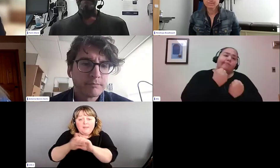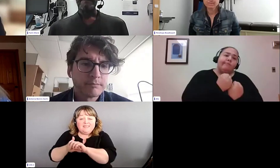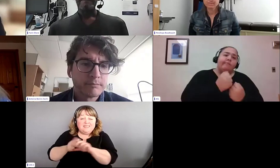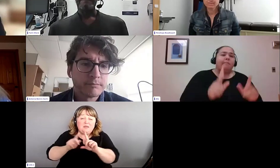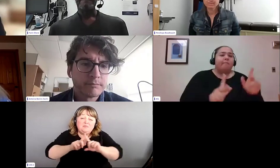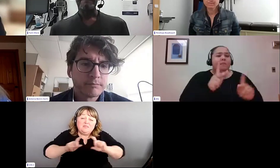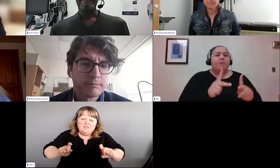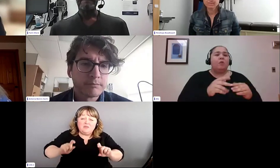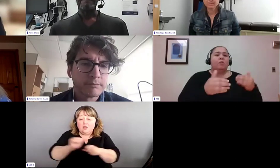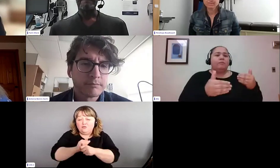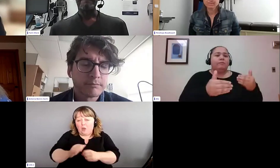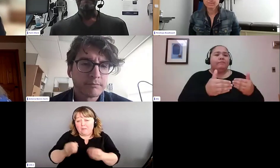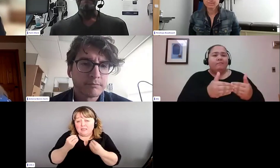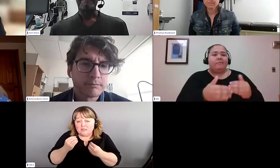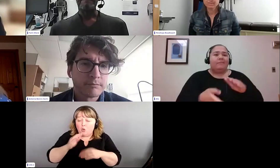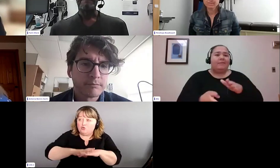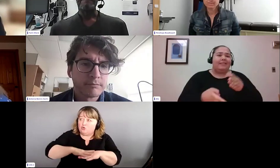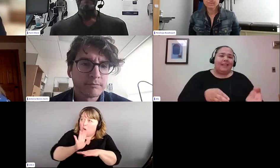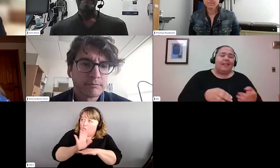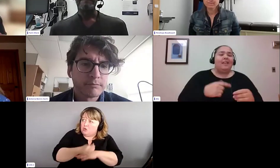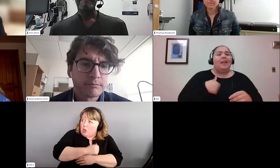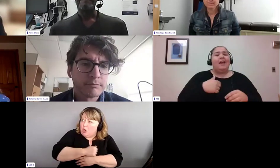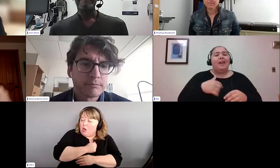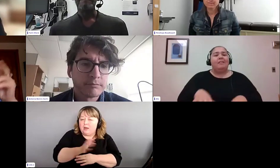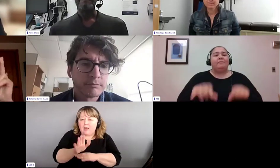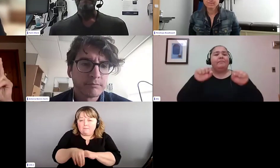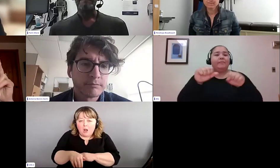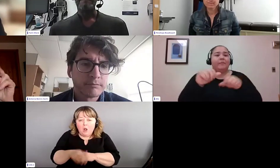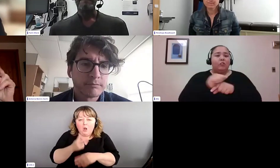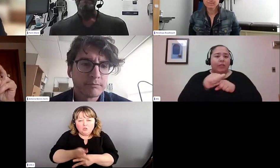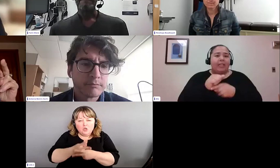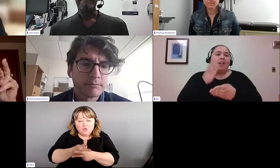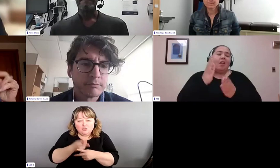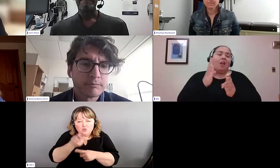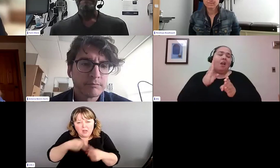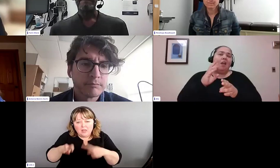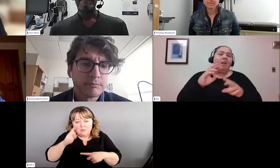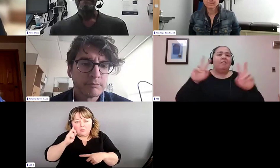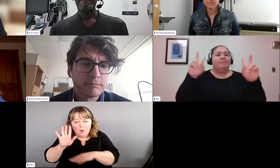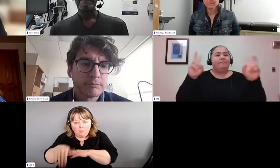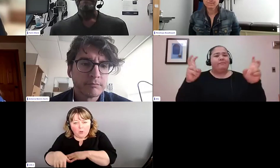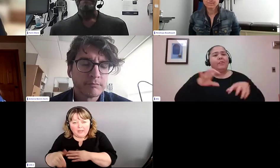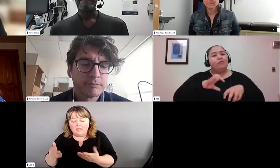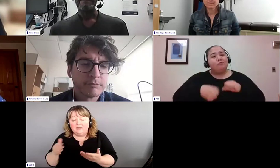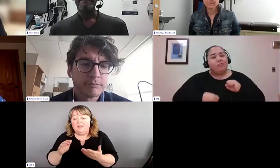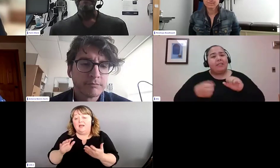several trainings on grieving, death, palliative care,